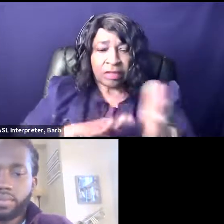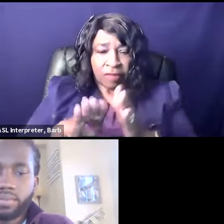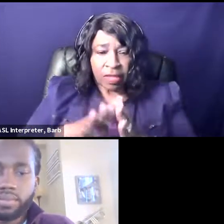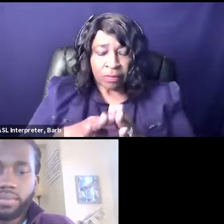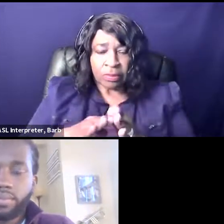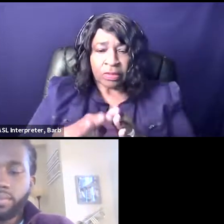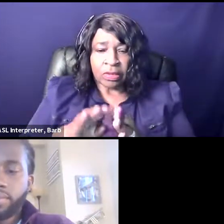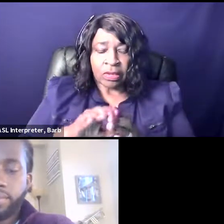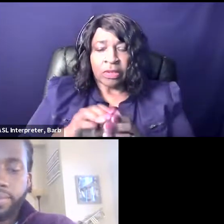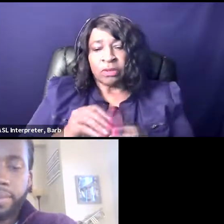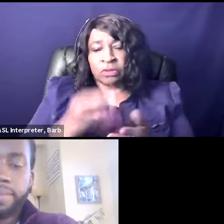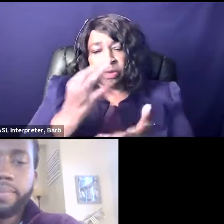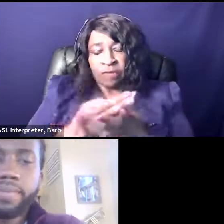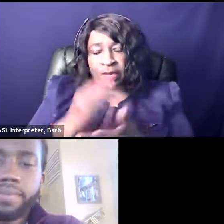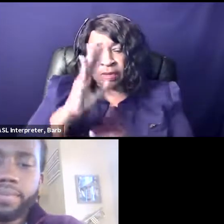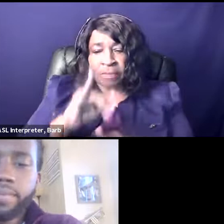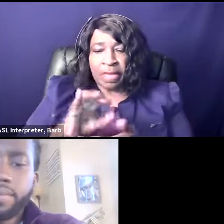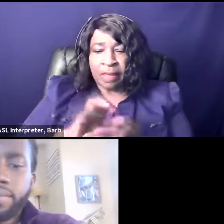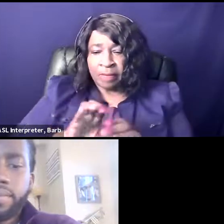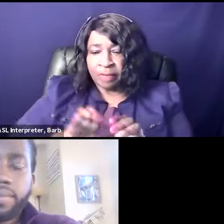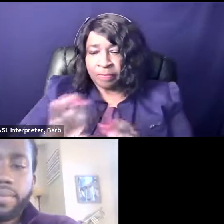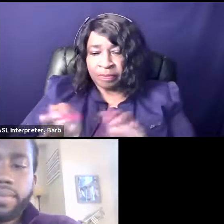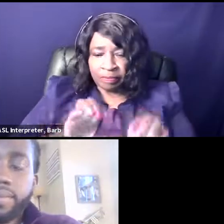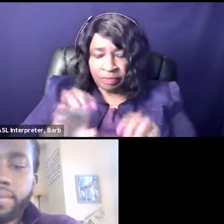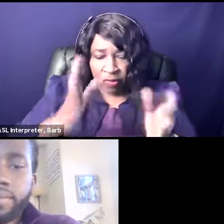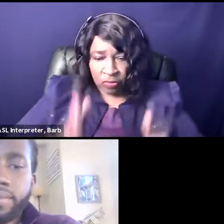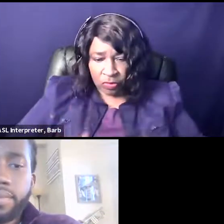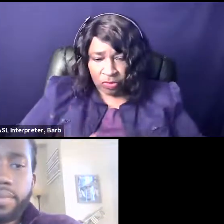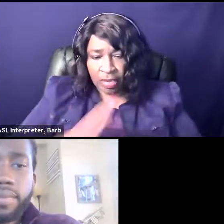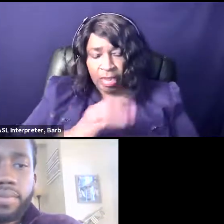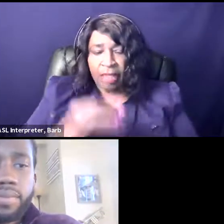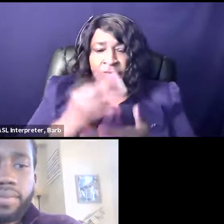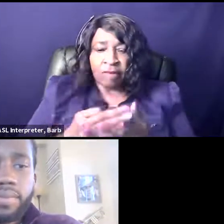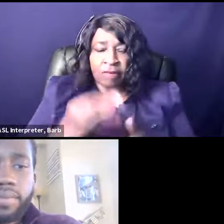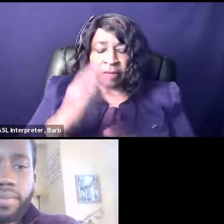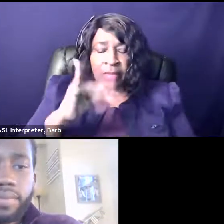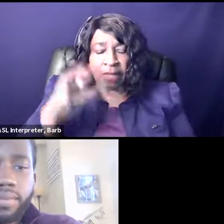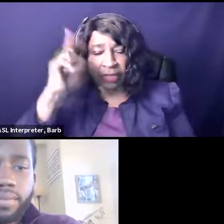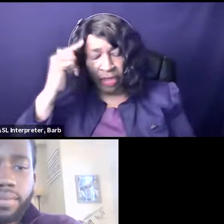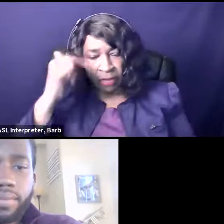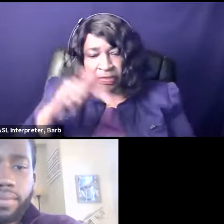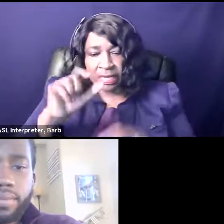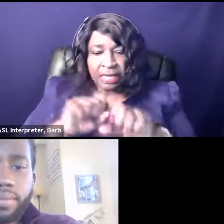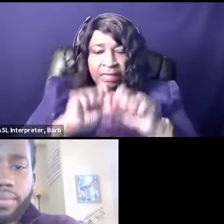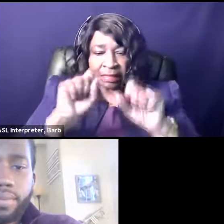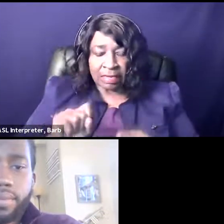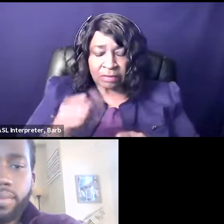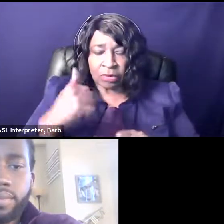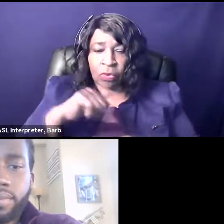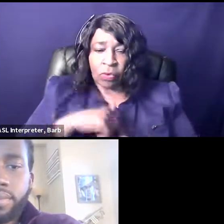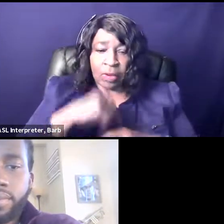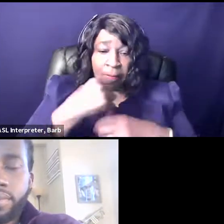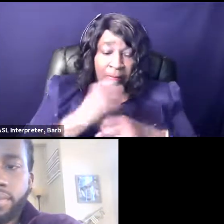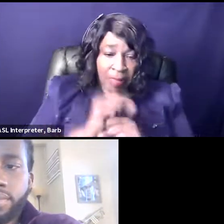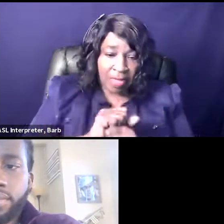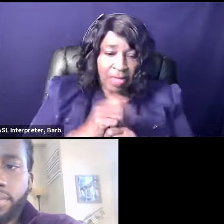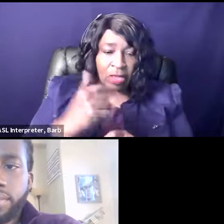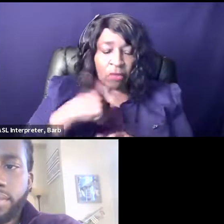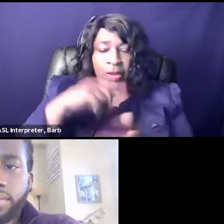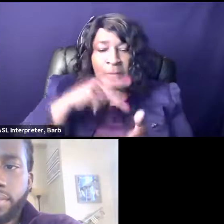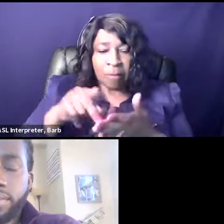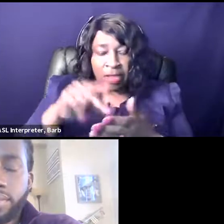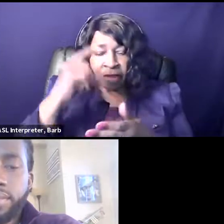and some by the government, we have a system that was created that we are paying for the investment that we made to expand